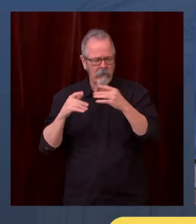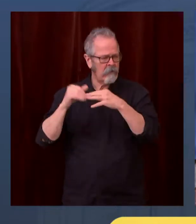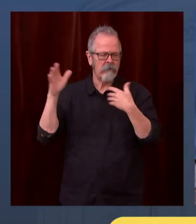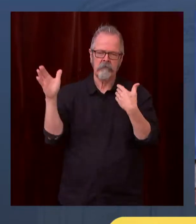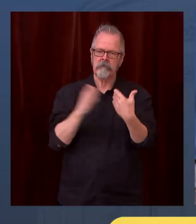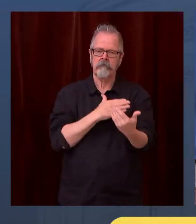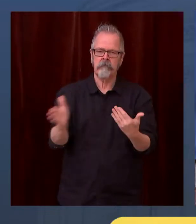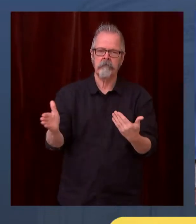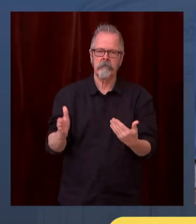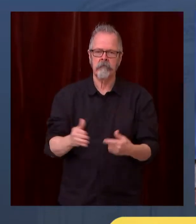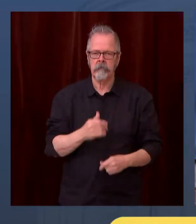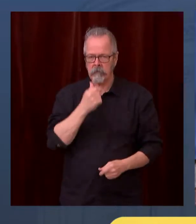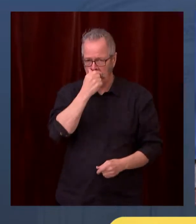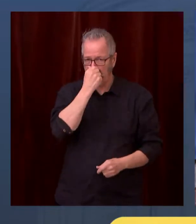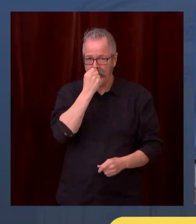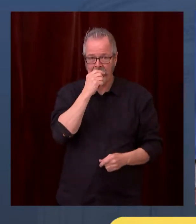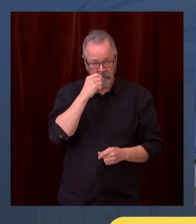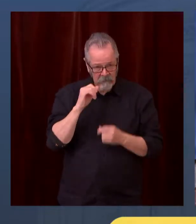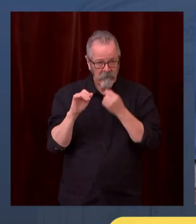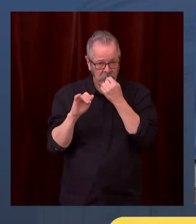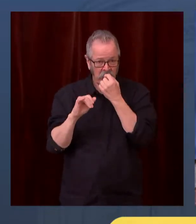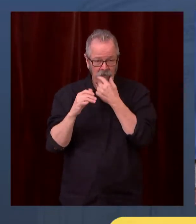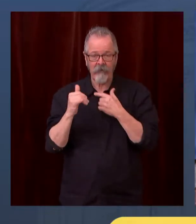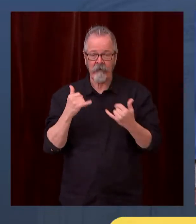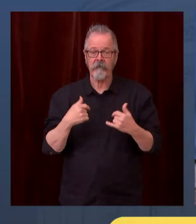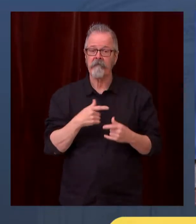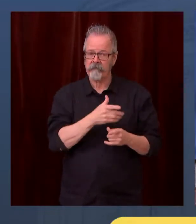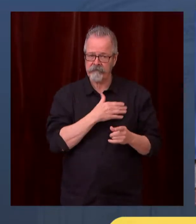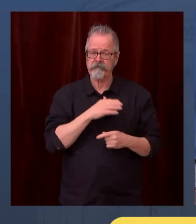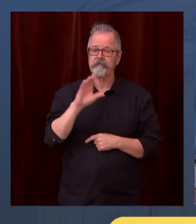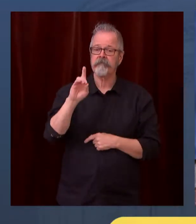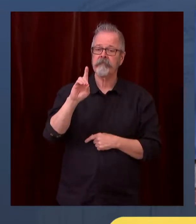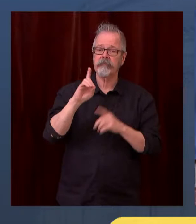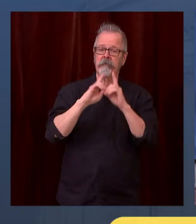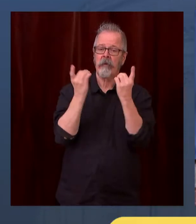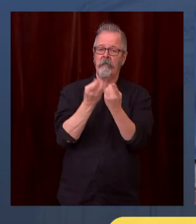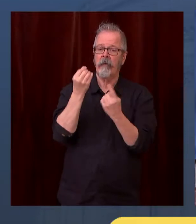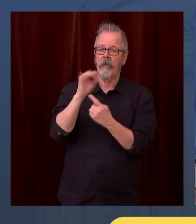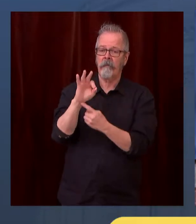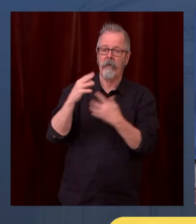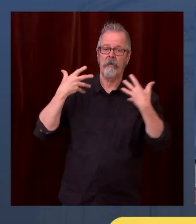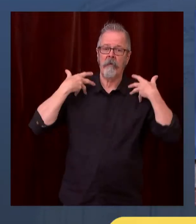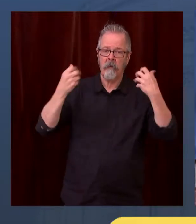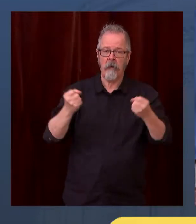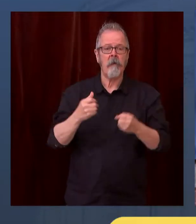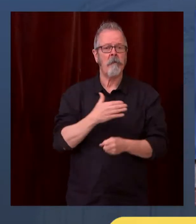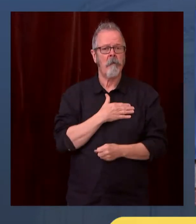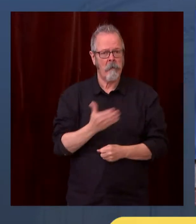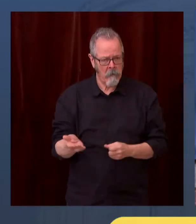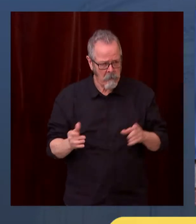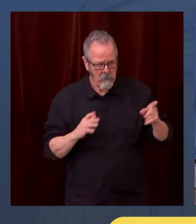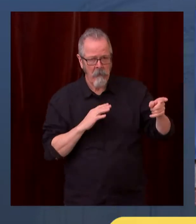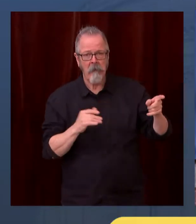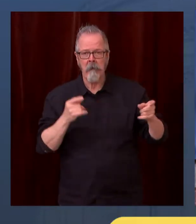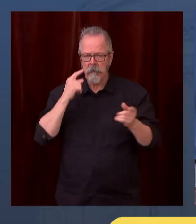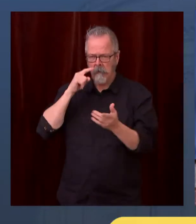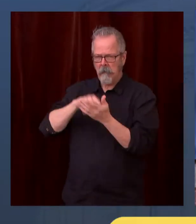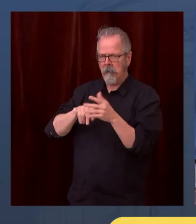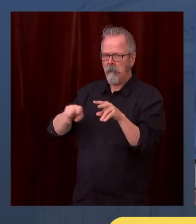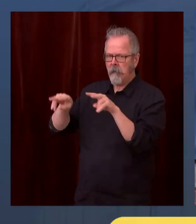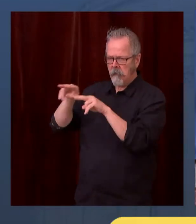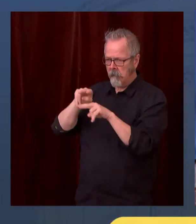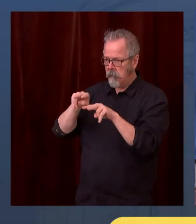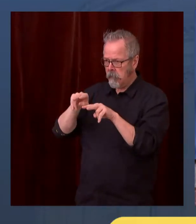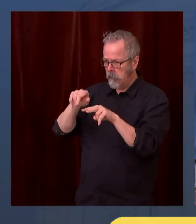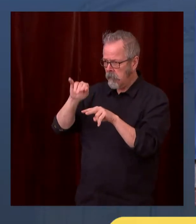my Department of Health has already said, to reduce dosages if providers don't abide by this common sense and